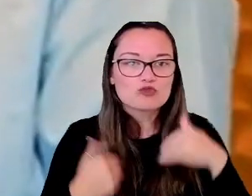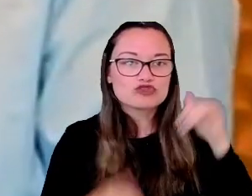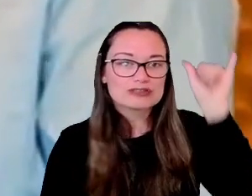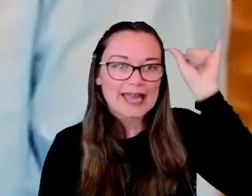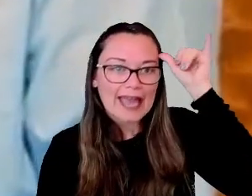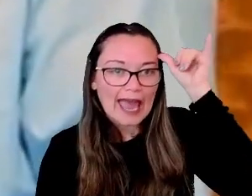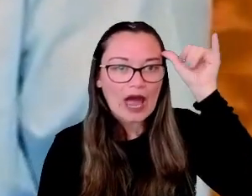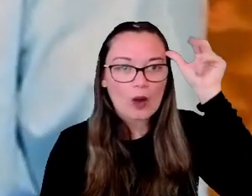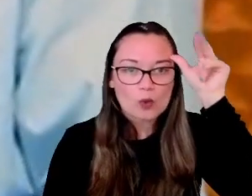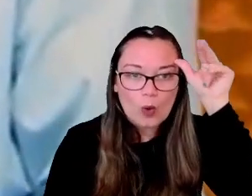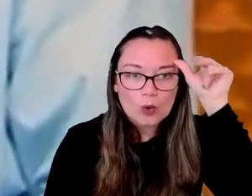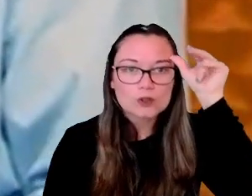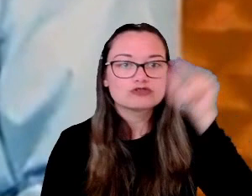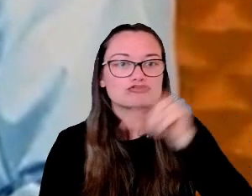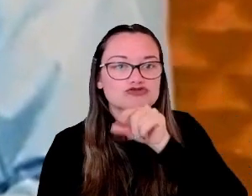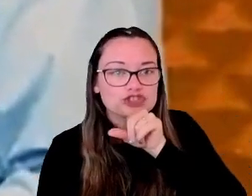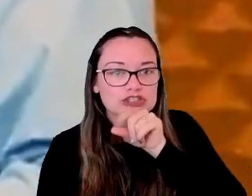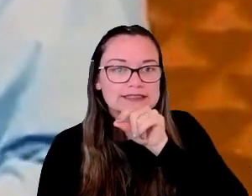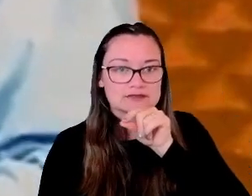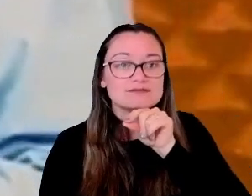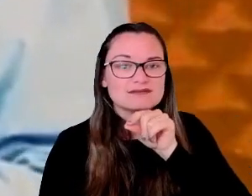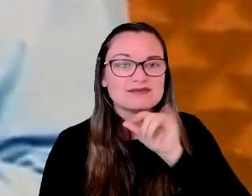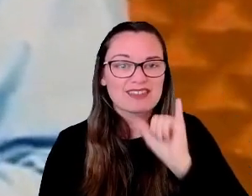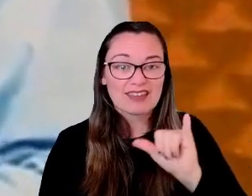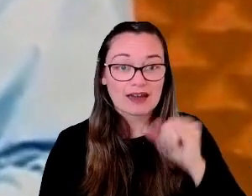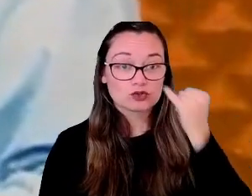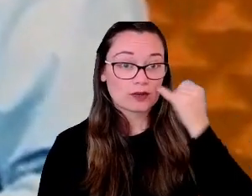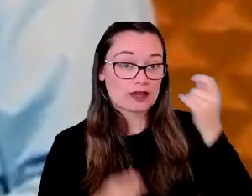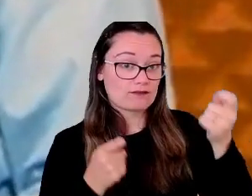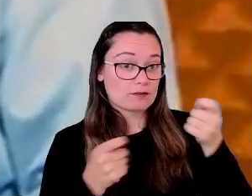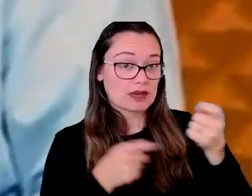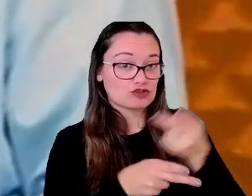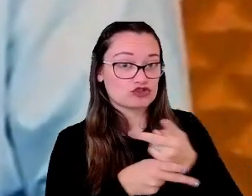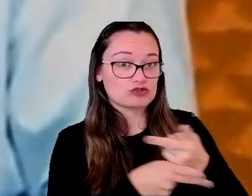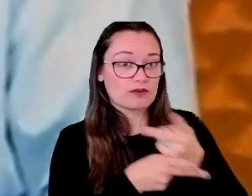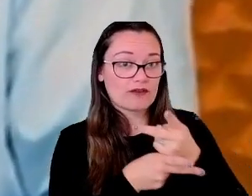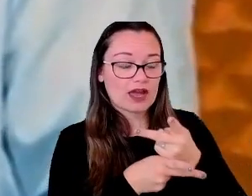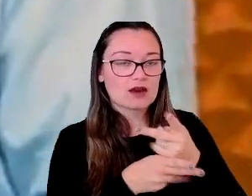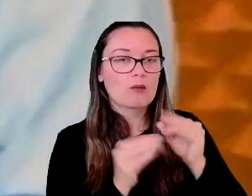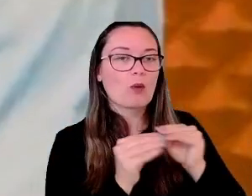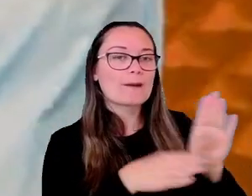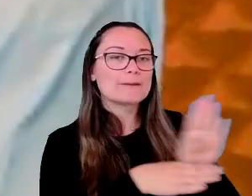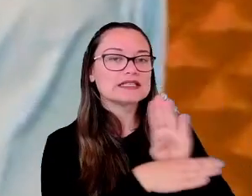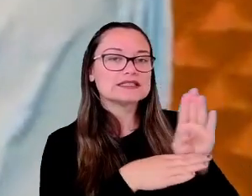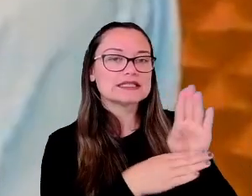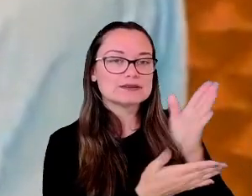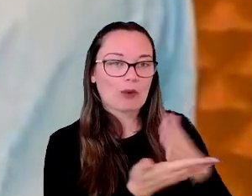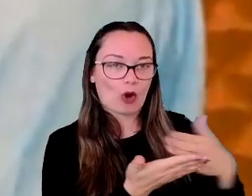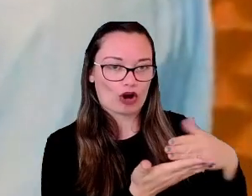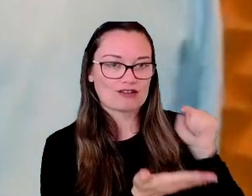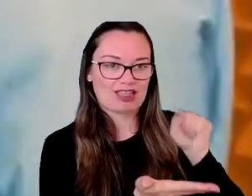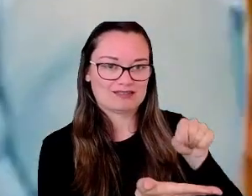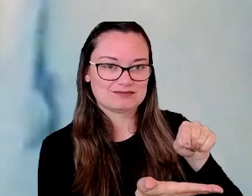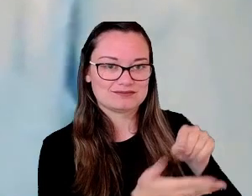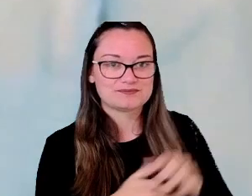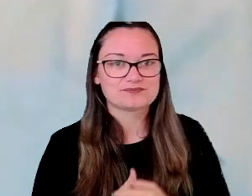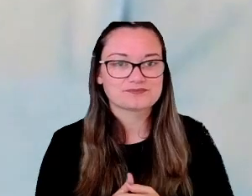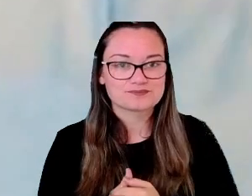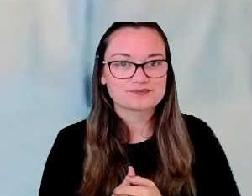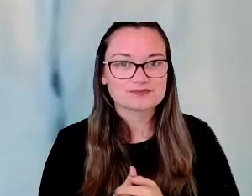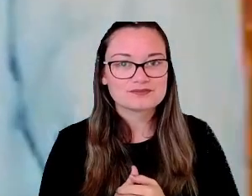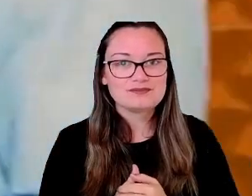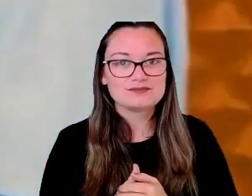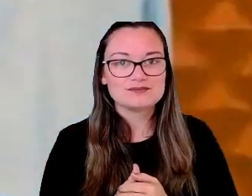so if you're managing, it's kind of like the business side of agriculture, then that's kind of what we're talking about here. In a